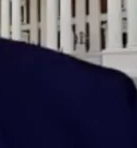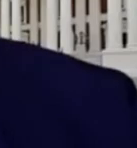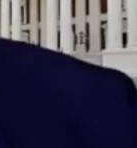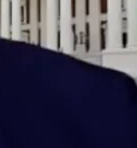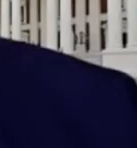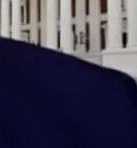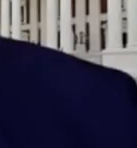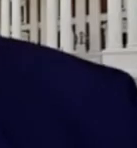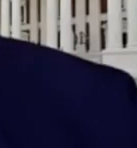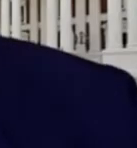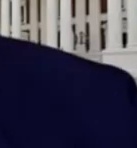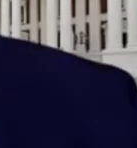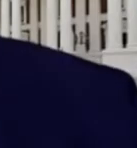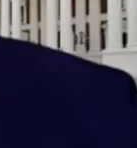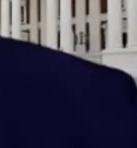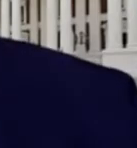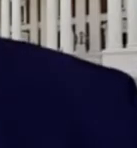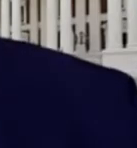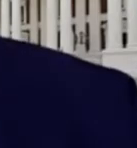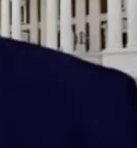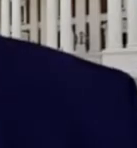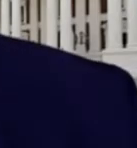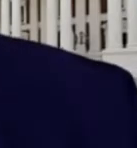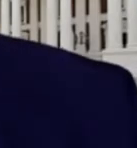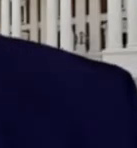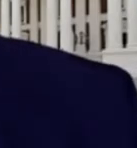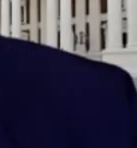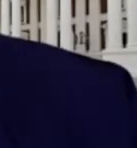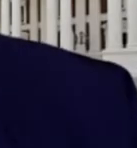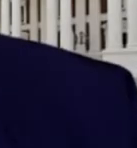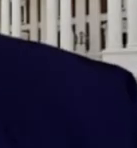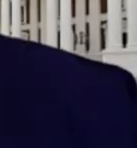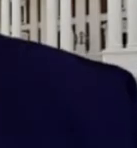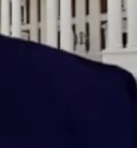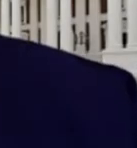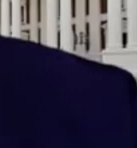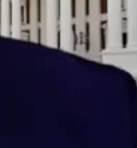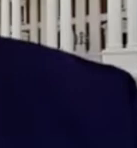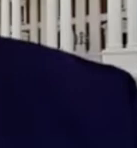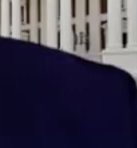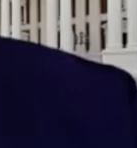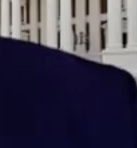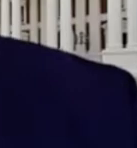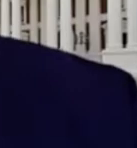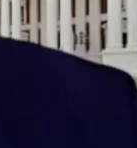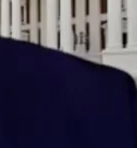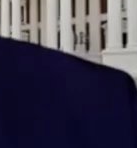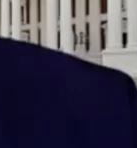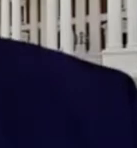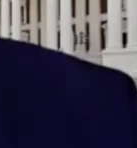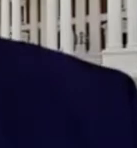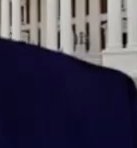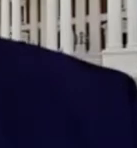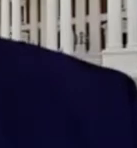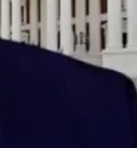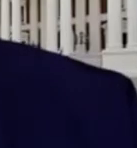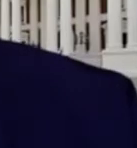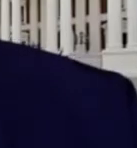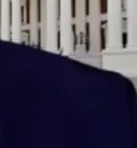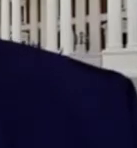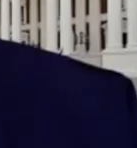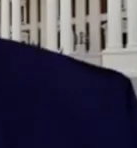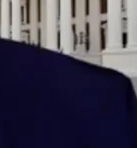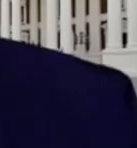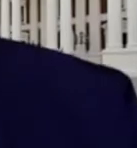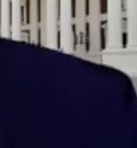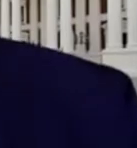at Transnet undermines economic growth, with some estimates that Transnet's logistical problems are costing the country